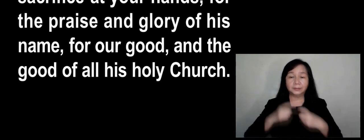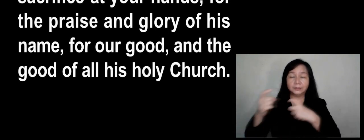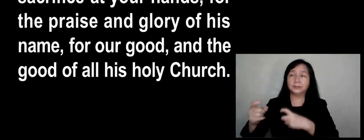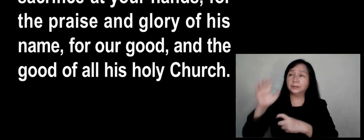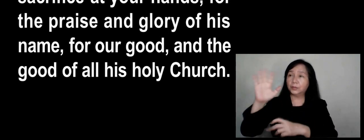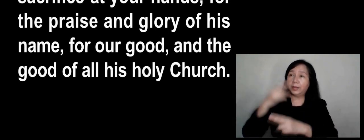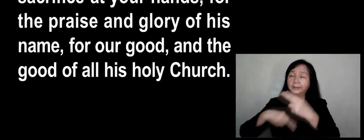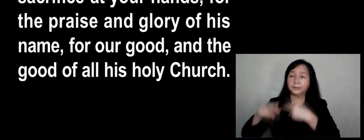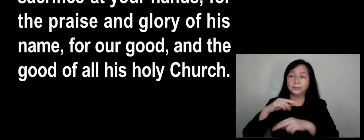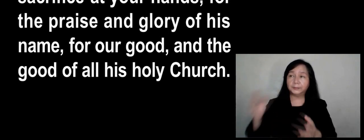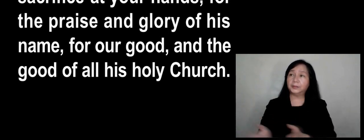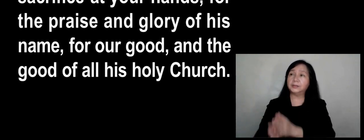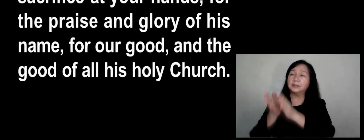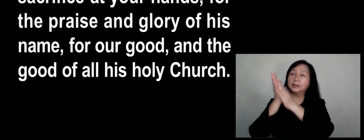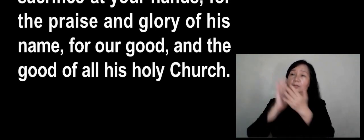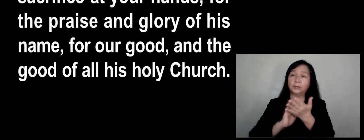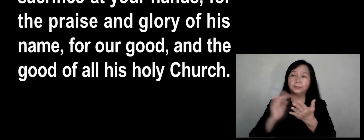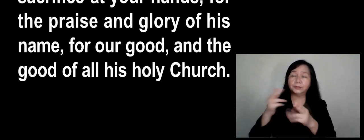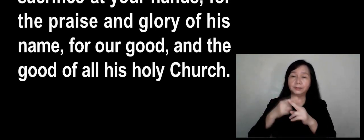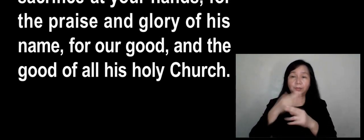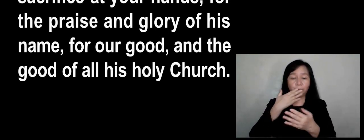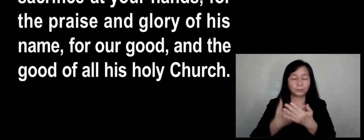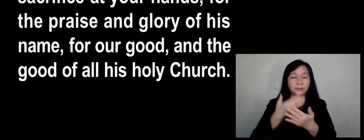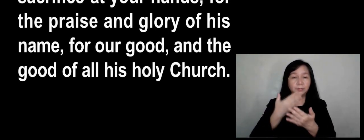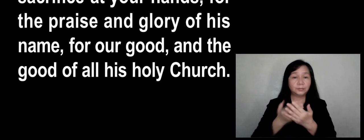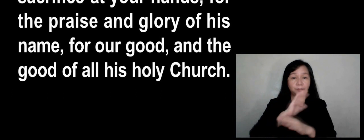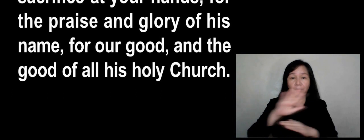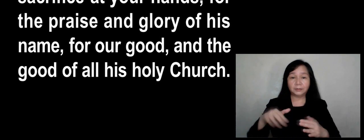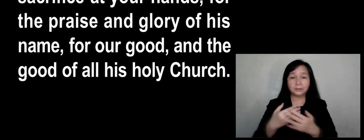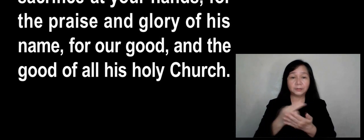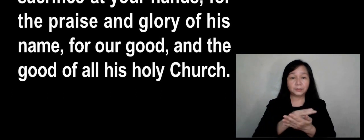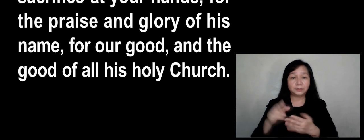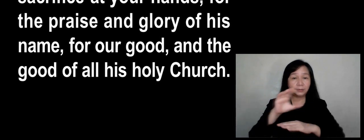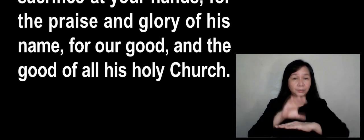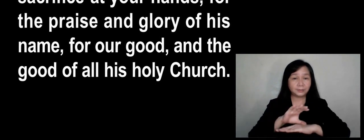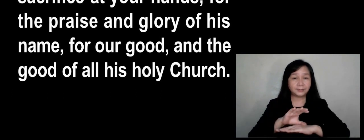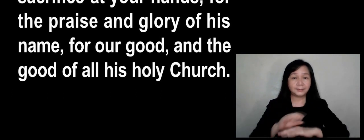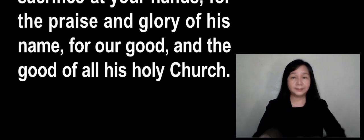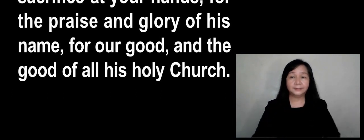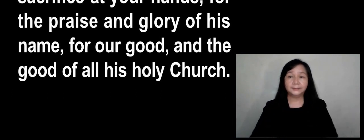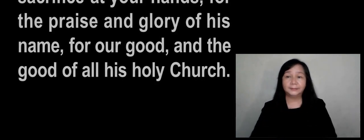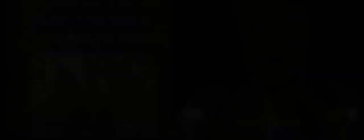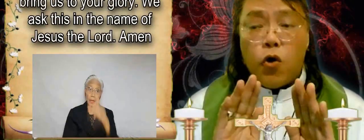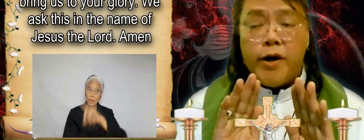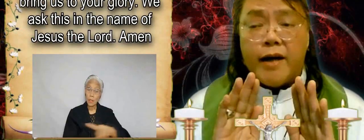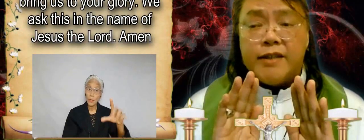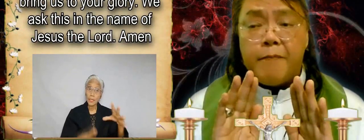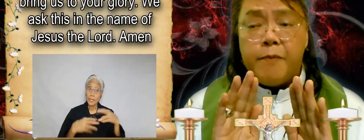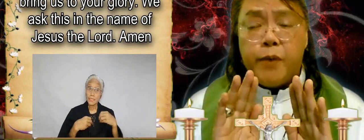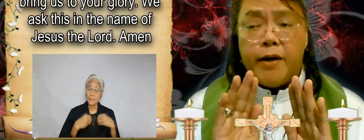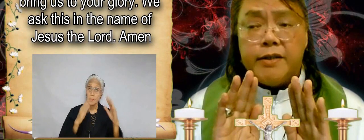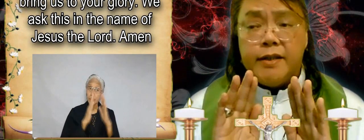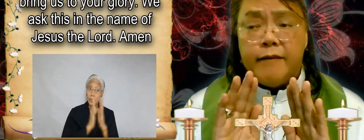sacrifice at Your hands for the praise and glory of His name, for our good and the good of all His holy Church. Lord,